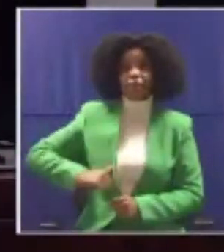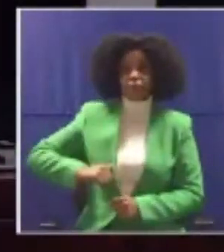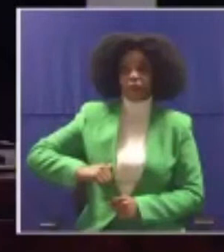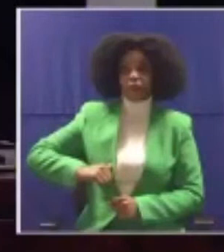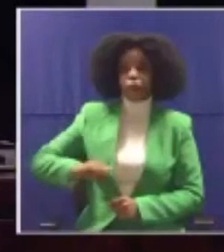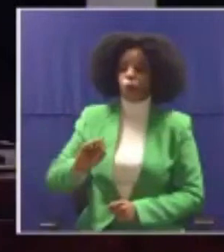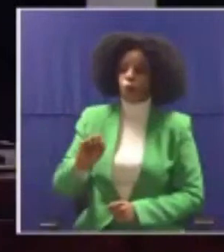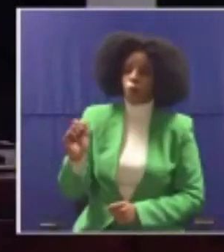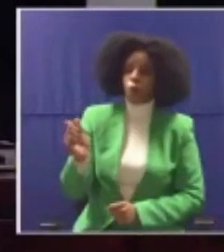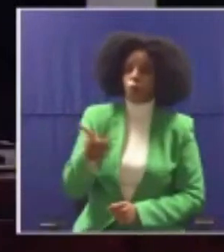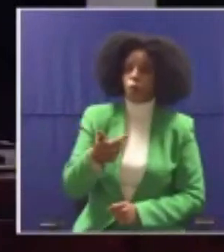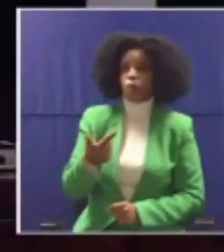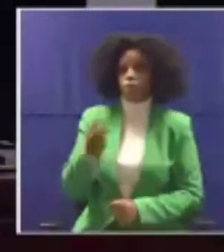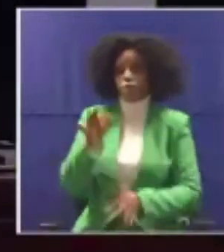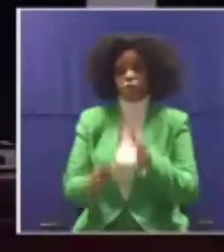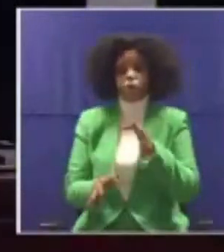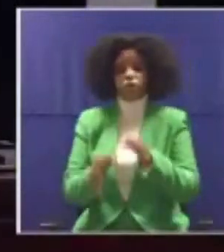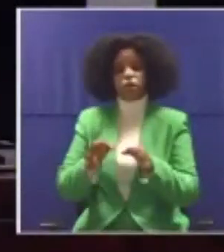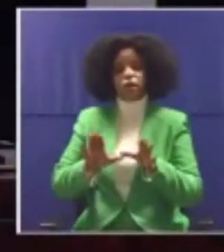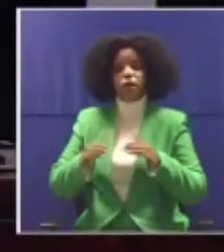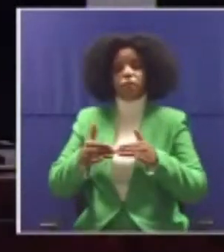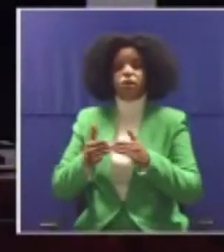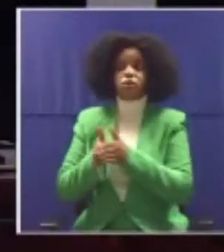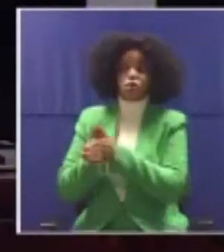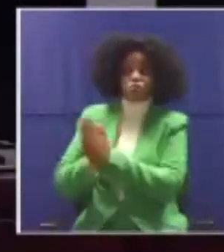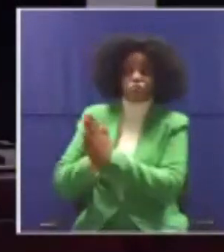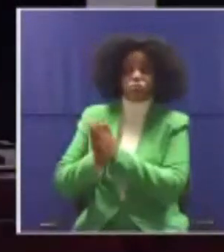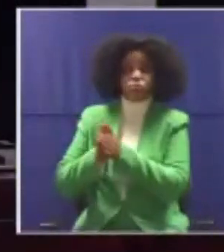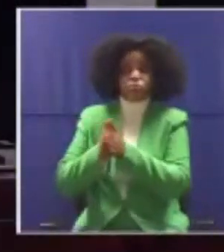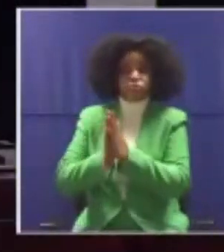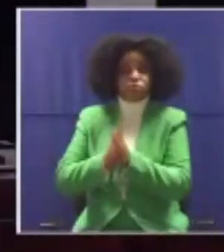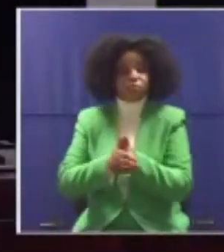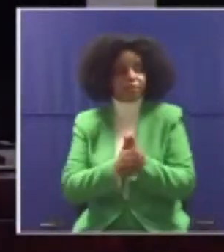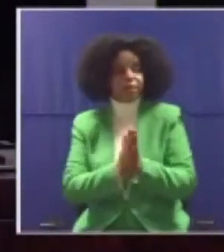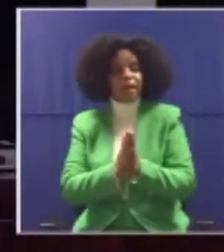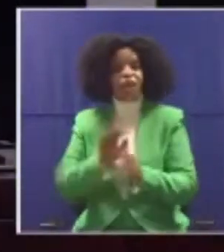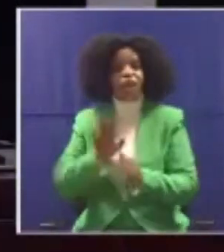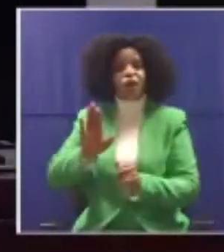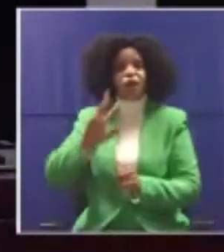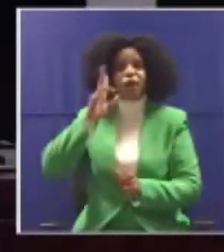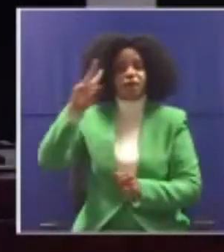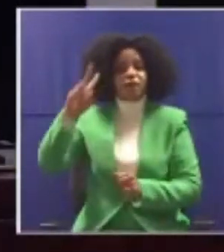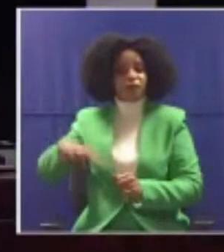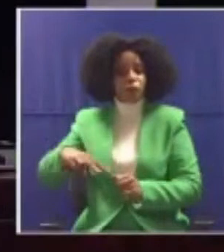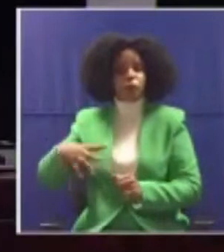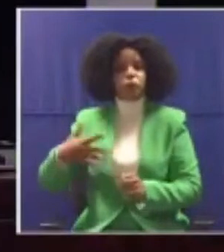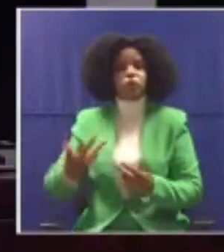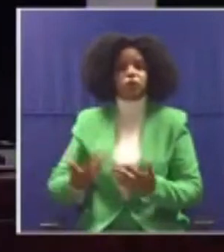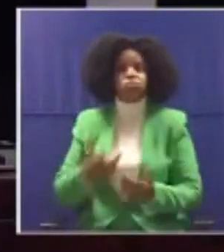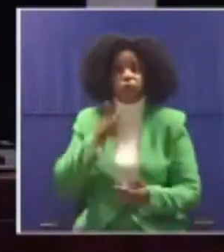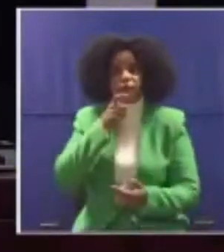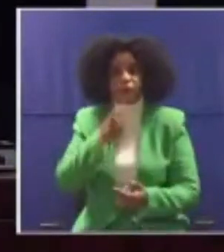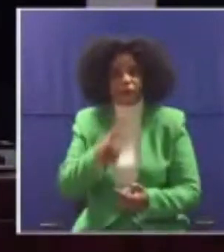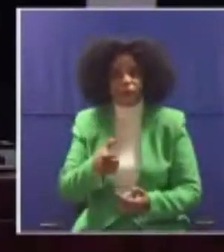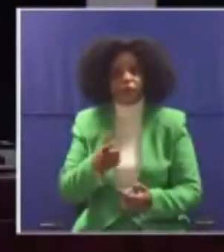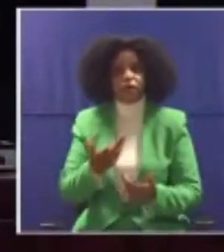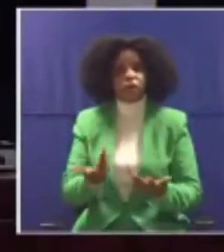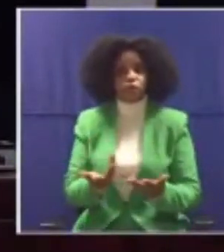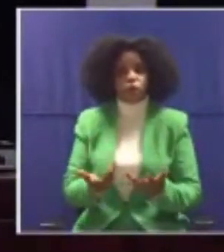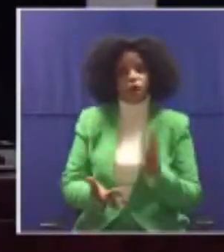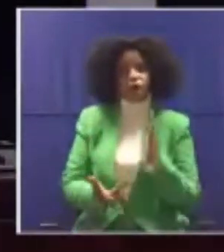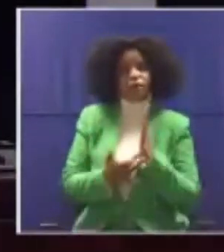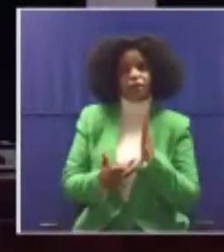to start depositing inputs and views to the technical committee led by the Presidency and